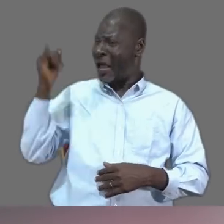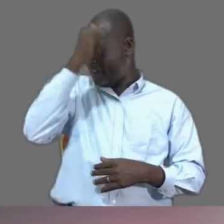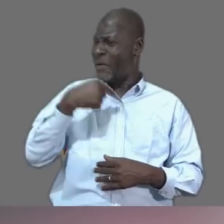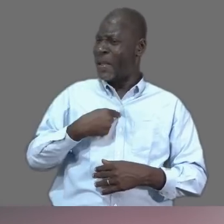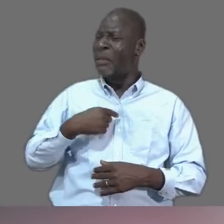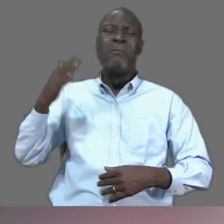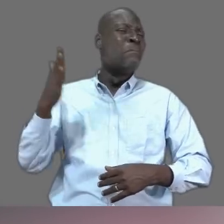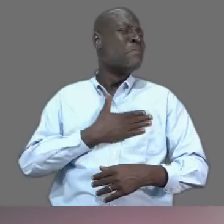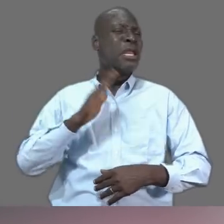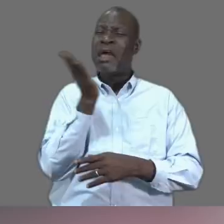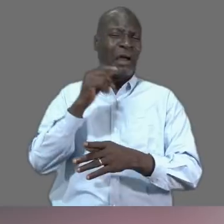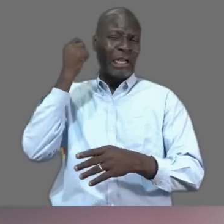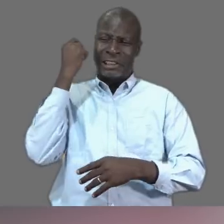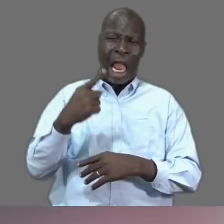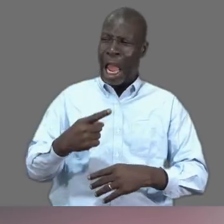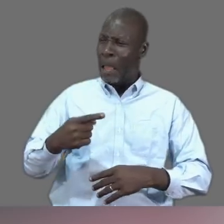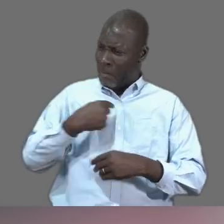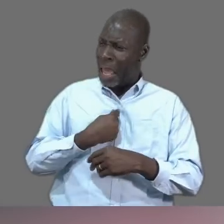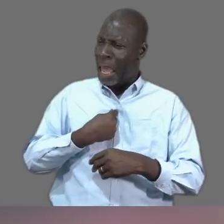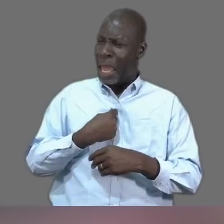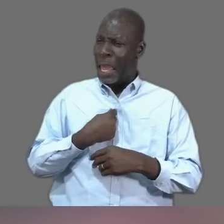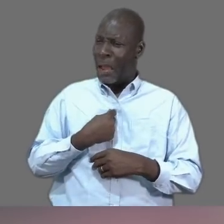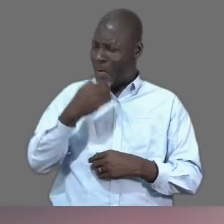Messem Mintias and Mintias watcher.